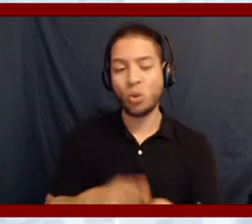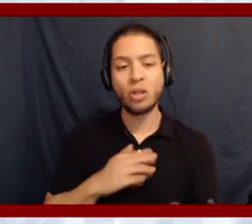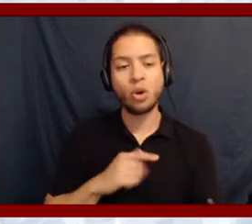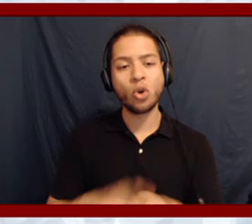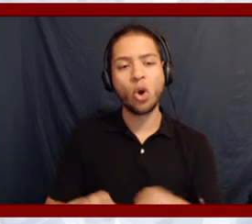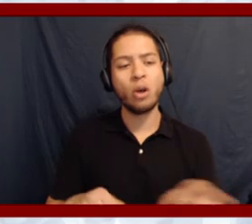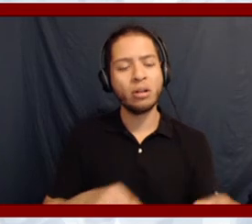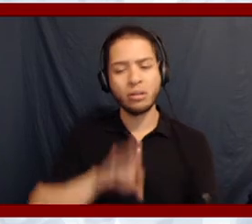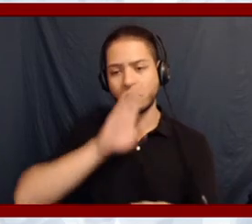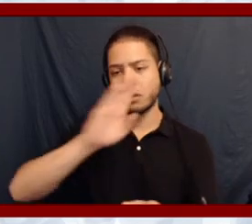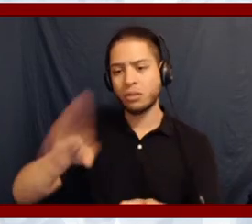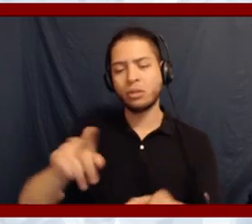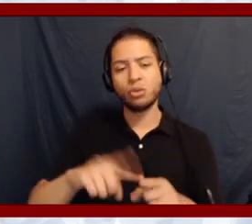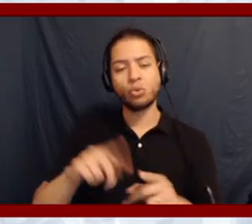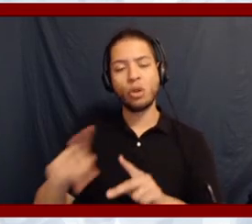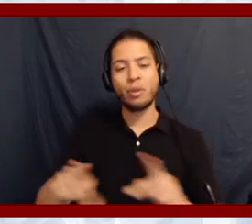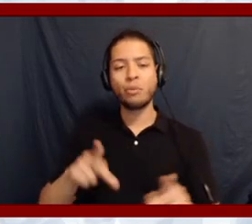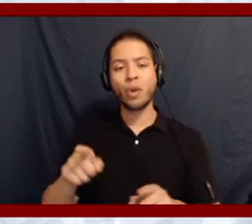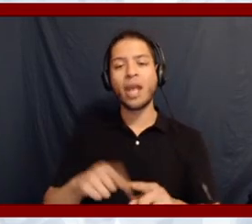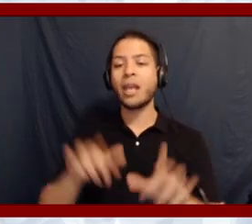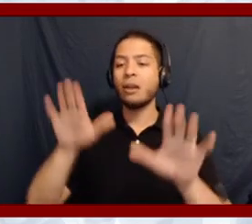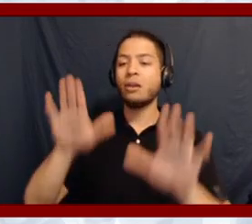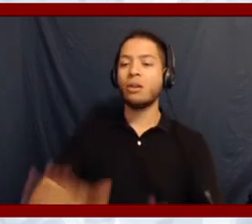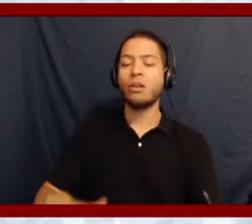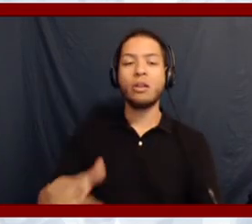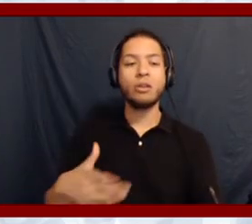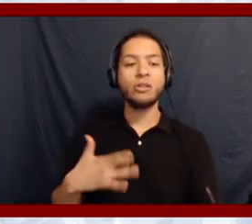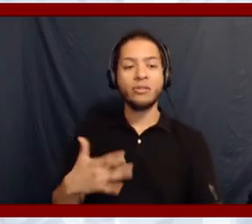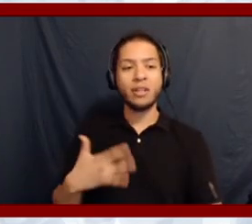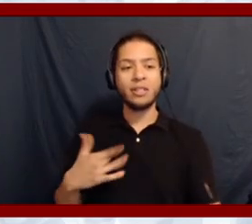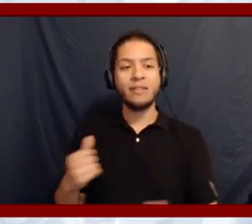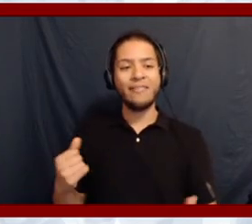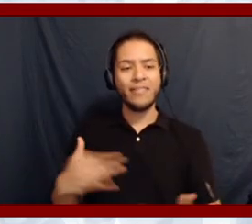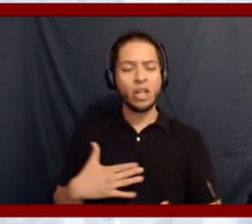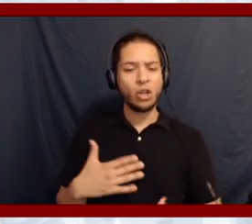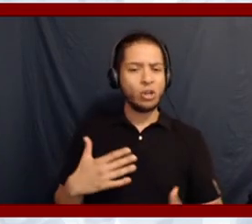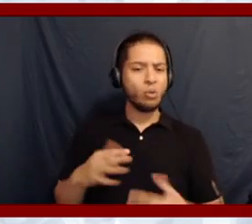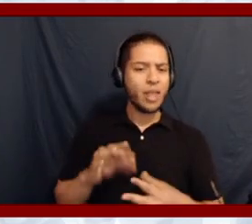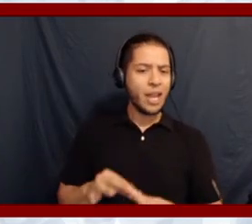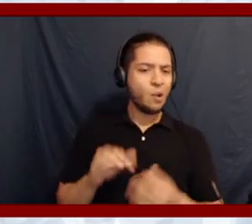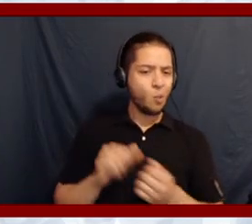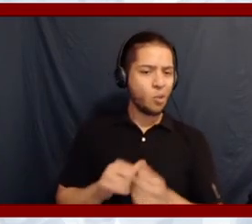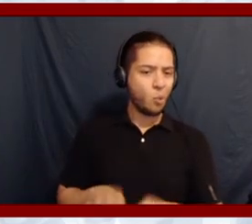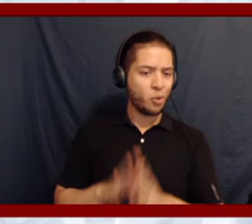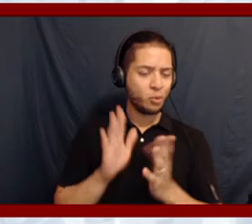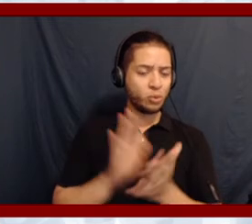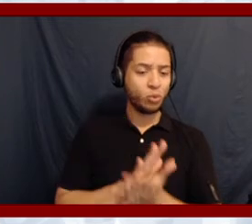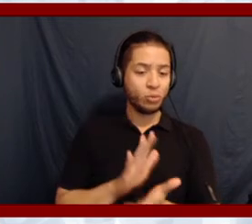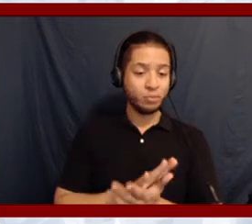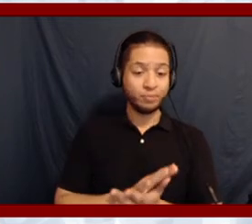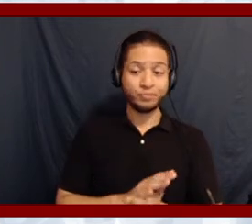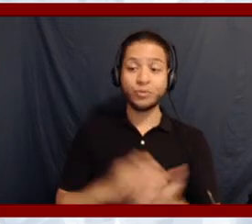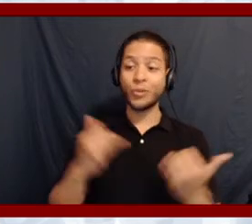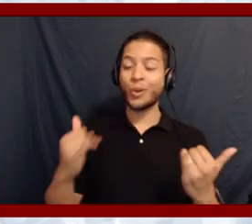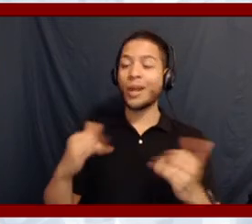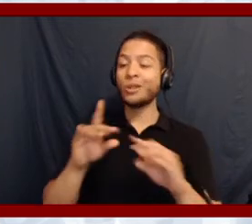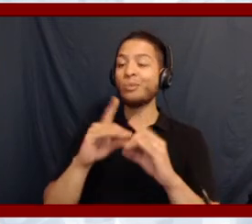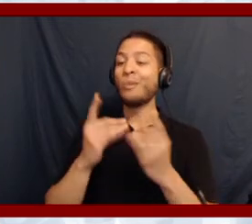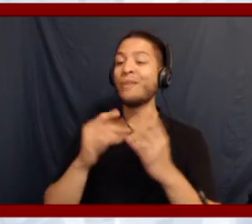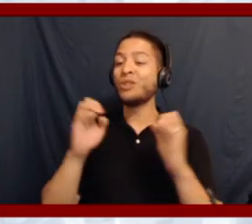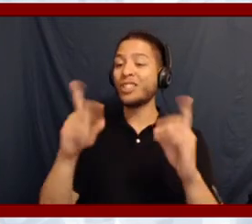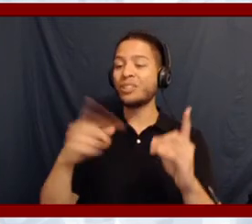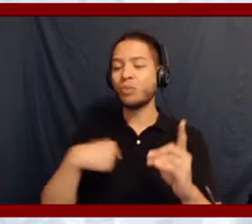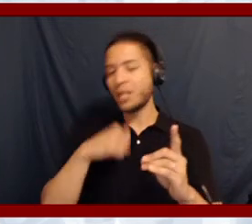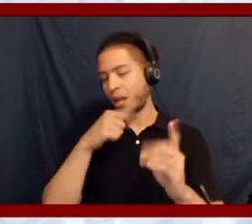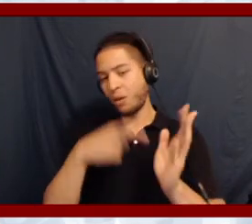pathway to school reopening. So we're going to lean very heavily on the science now. The federal government, the Department of Education, does not mandate masks. We do not